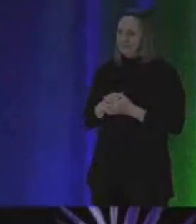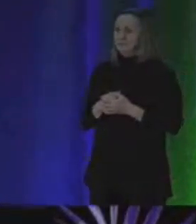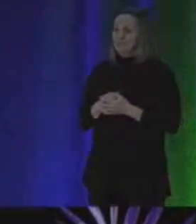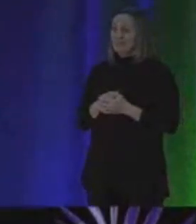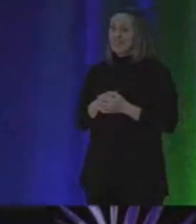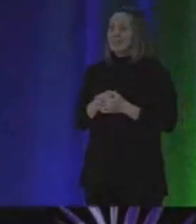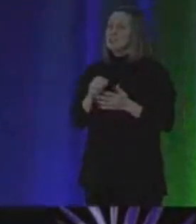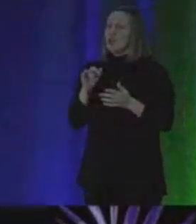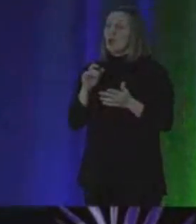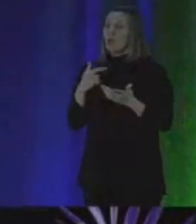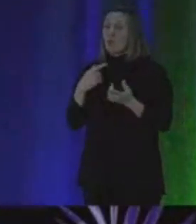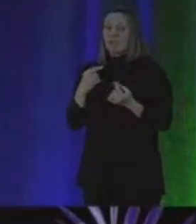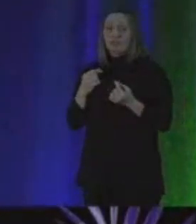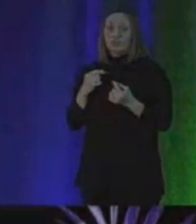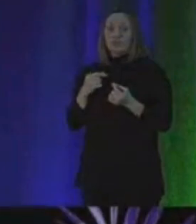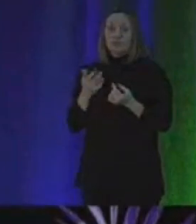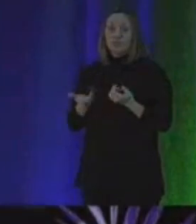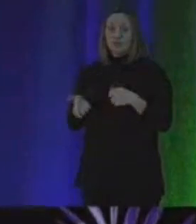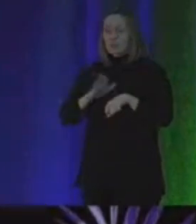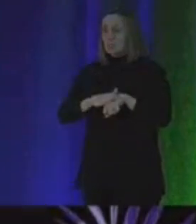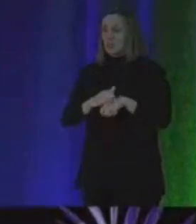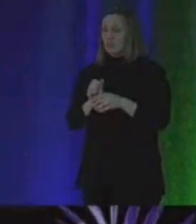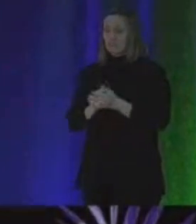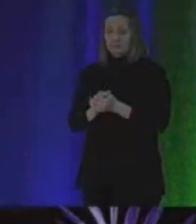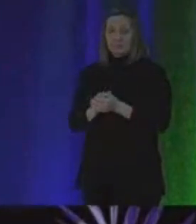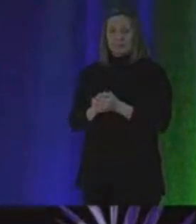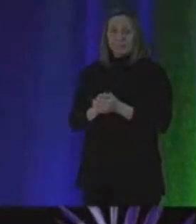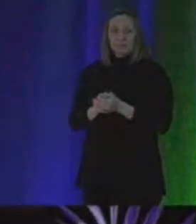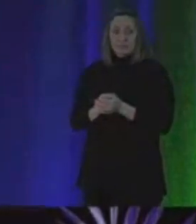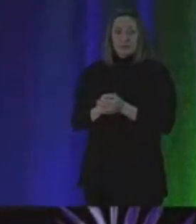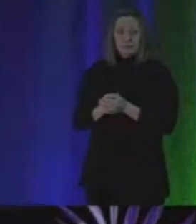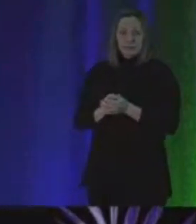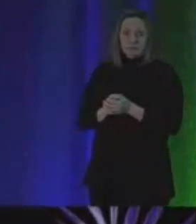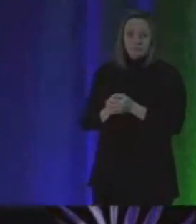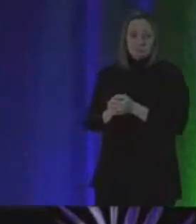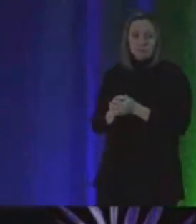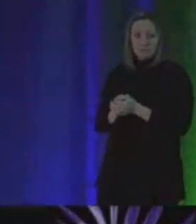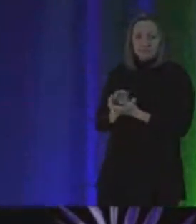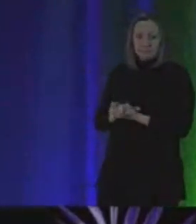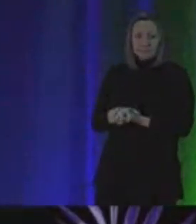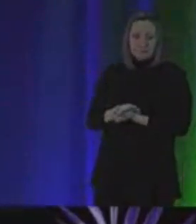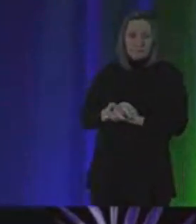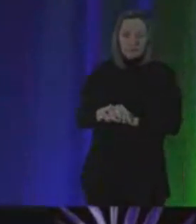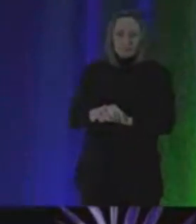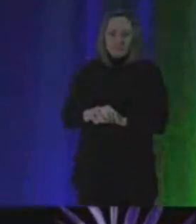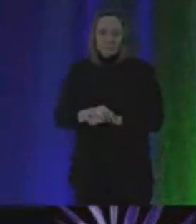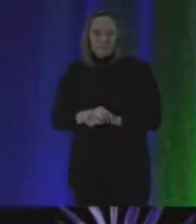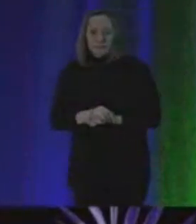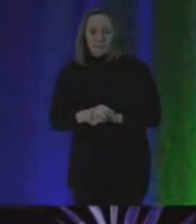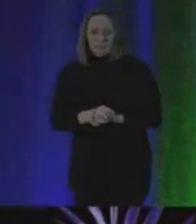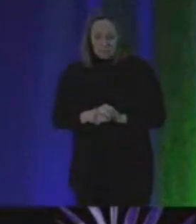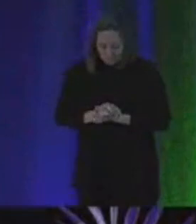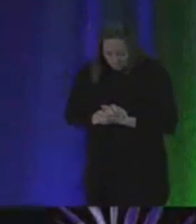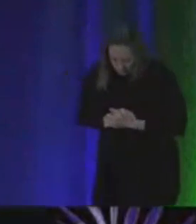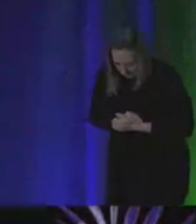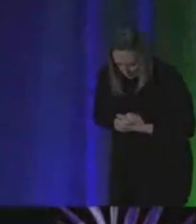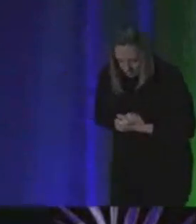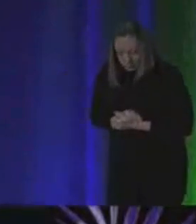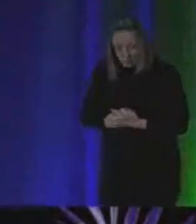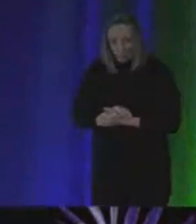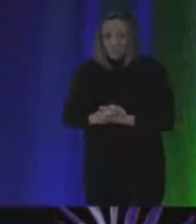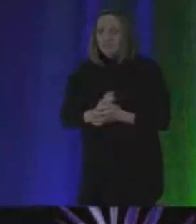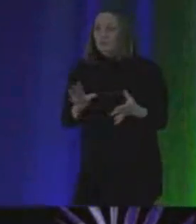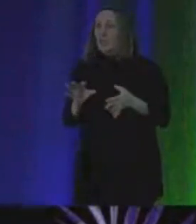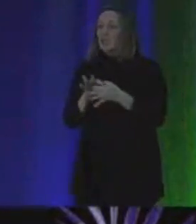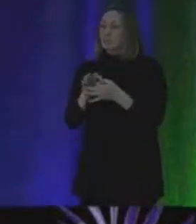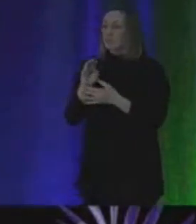yeah. So what I'll do is I'll turn this on, and then I'll take this because I have it hooked up with web